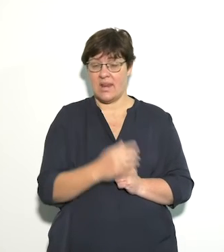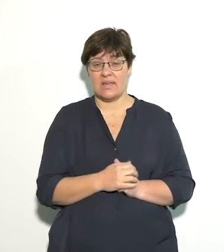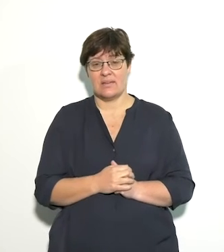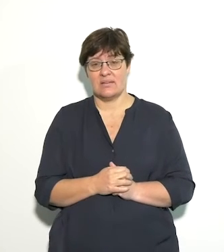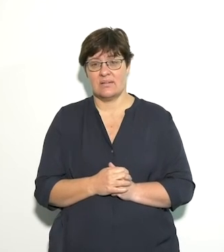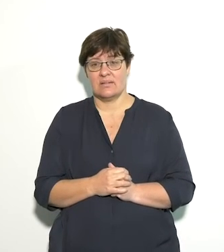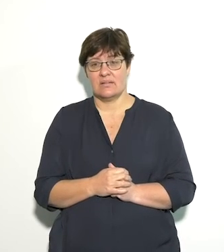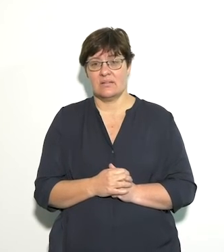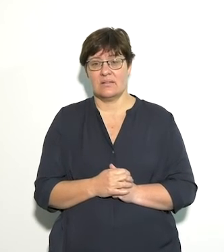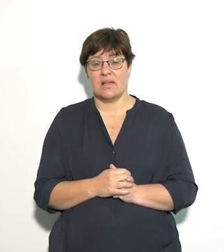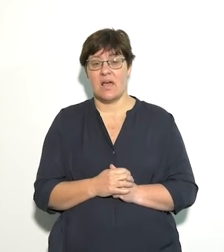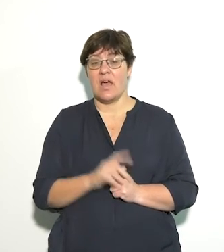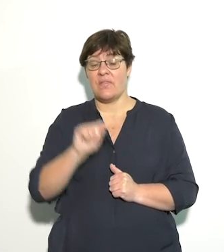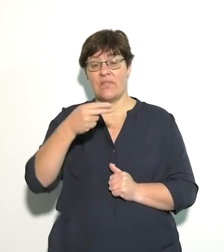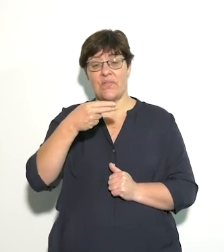one,